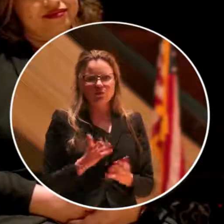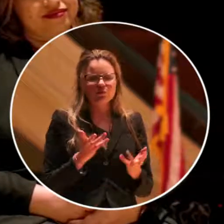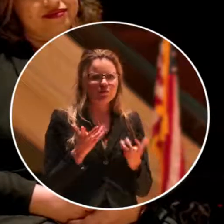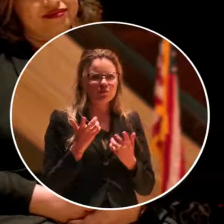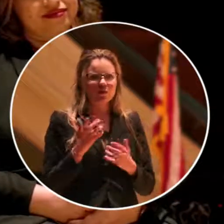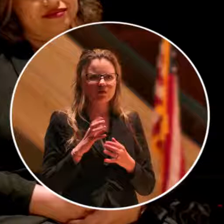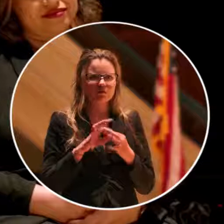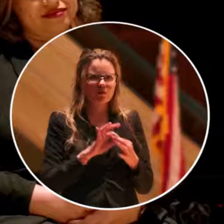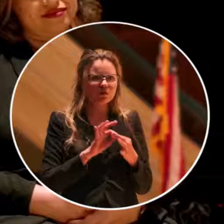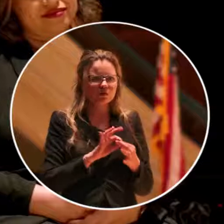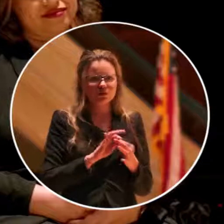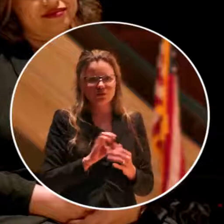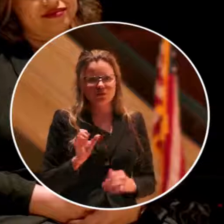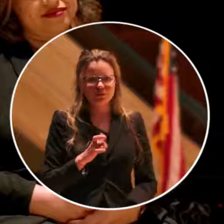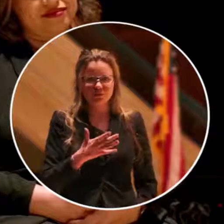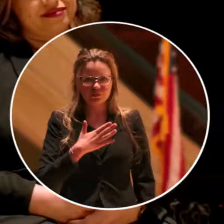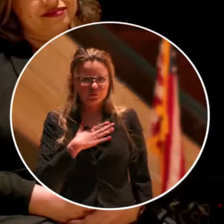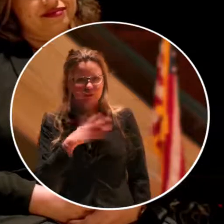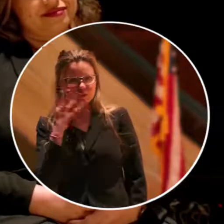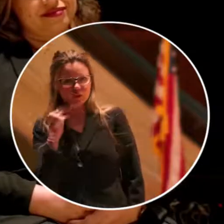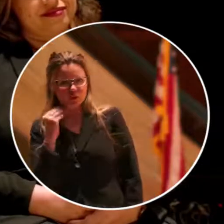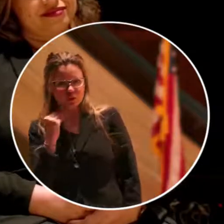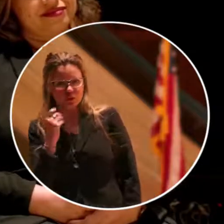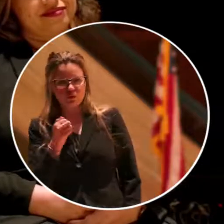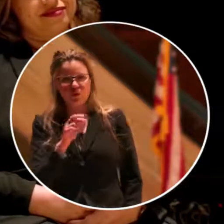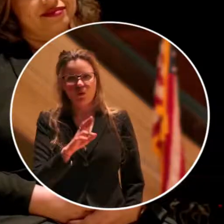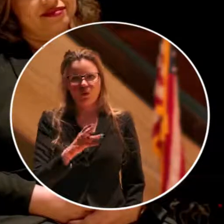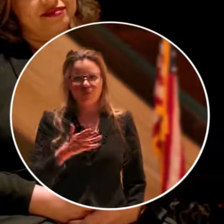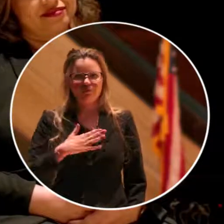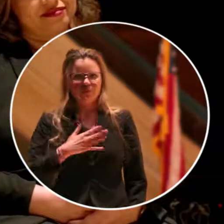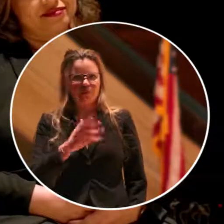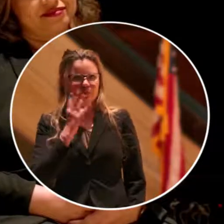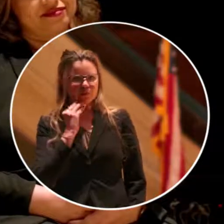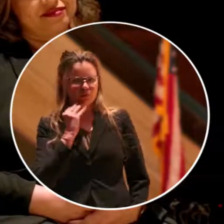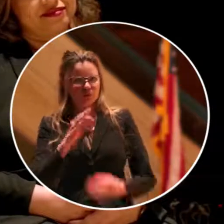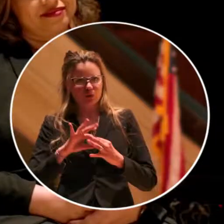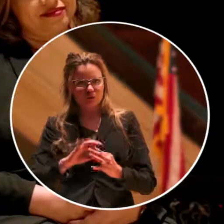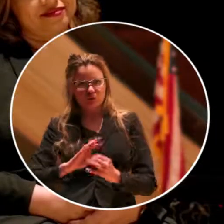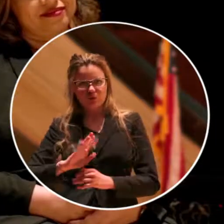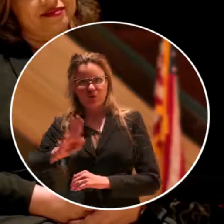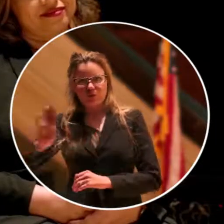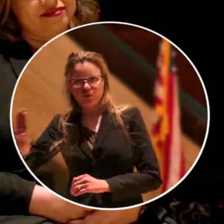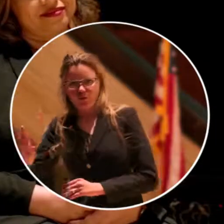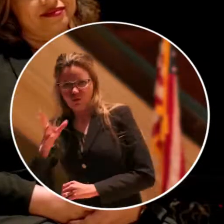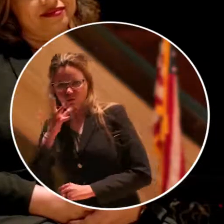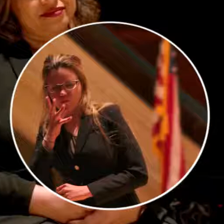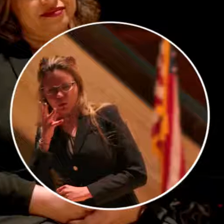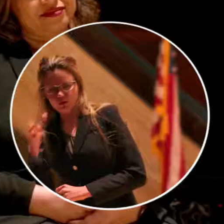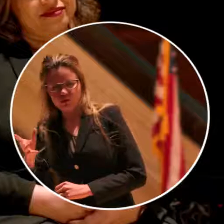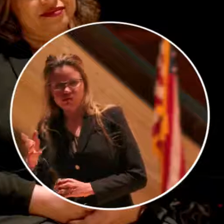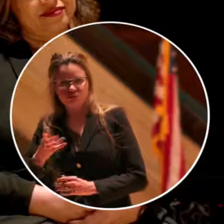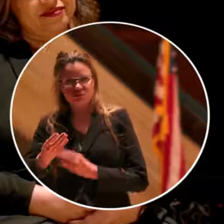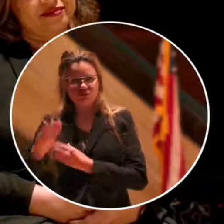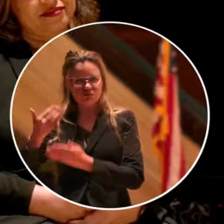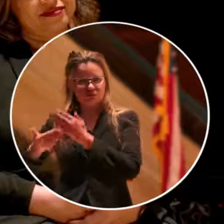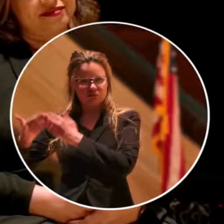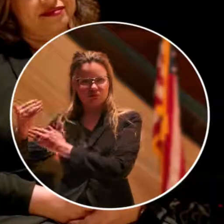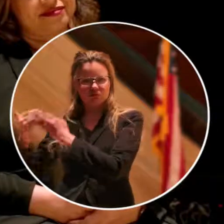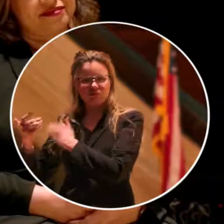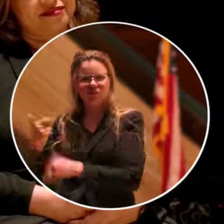with my mom or that my mom has with hers. The more I realized that my mother raised